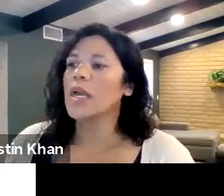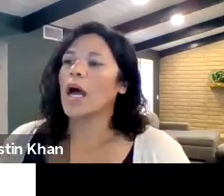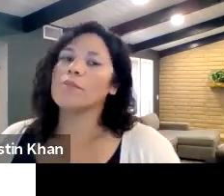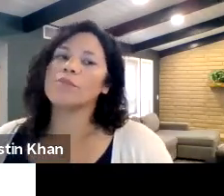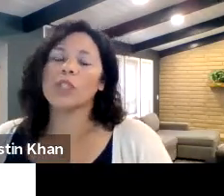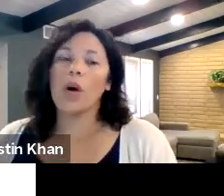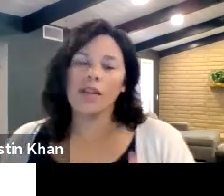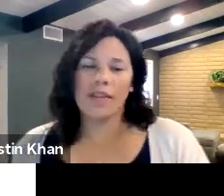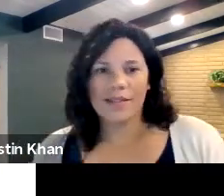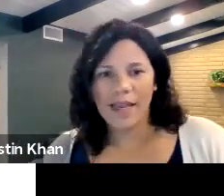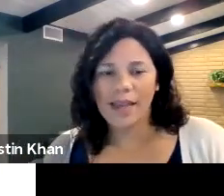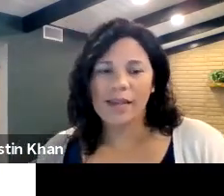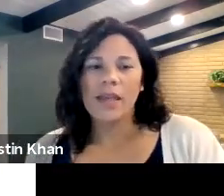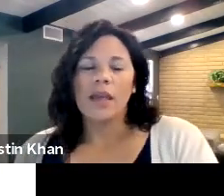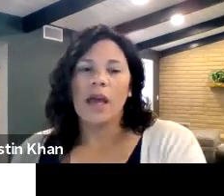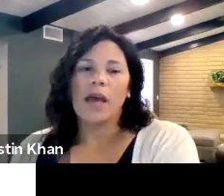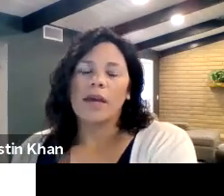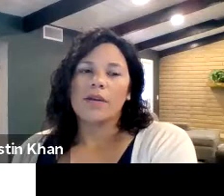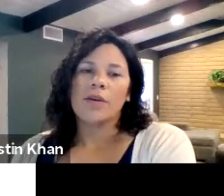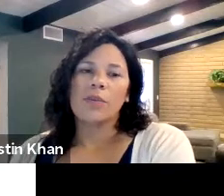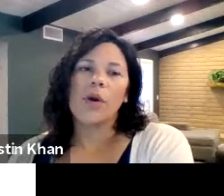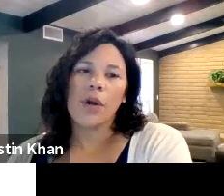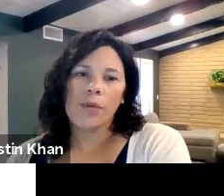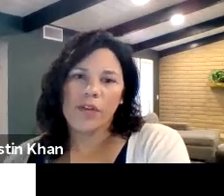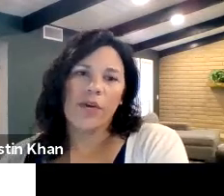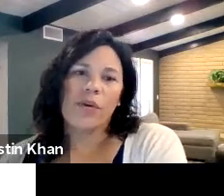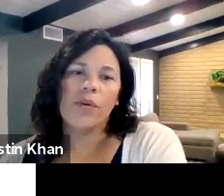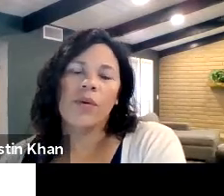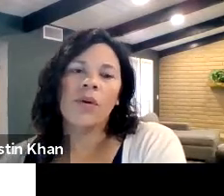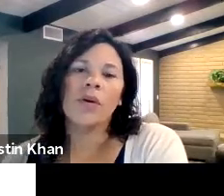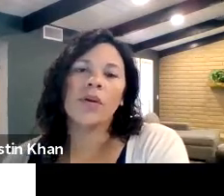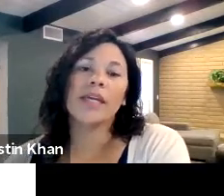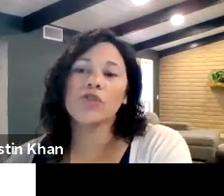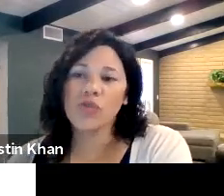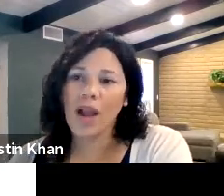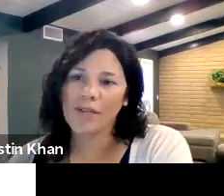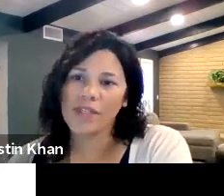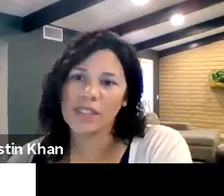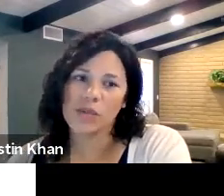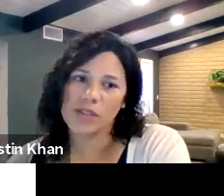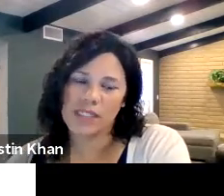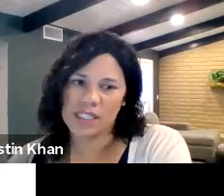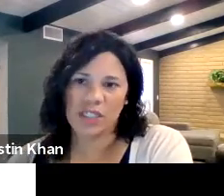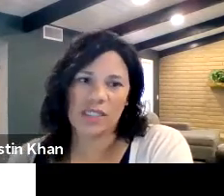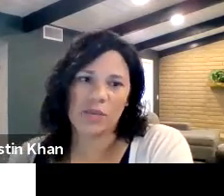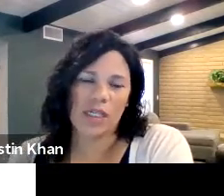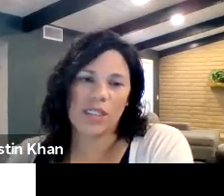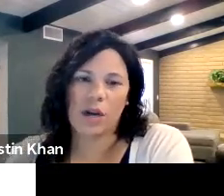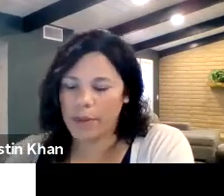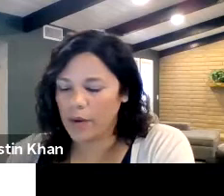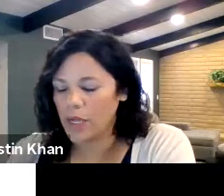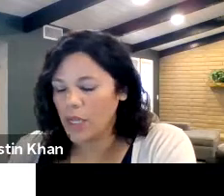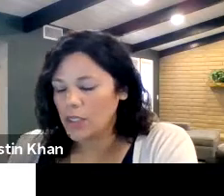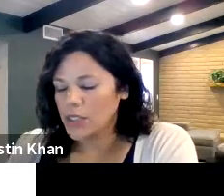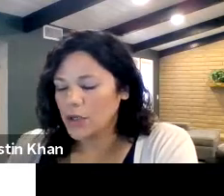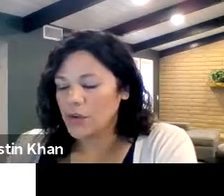So all of that said, program review can drive these sorts of decisions that we're going to